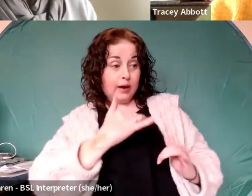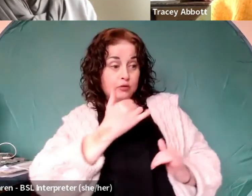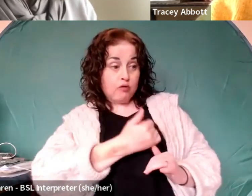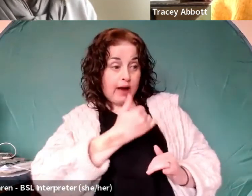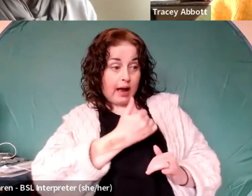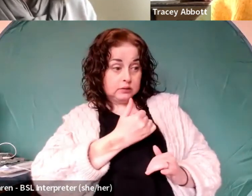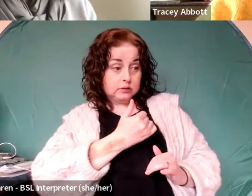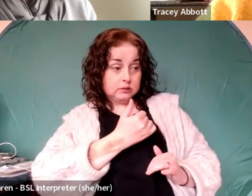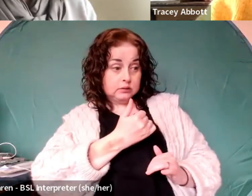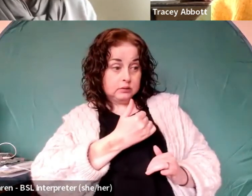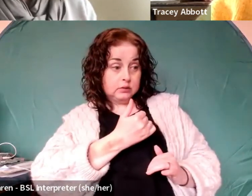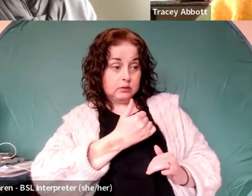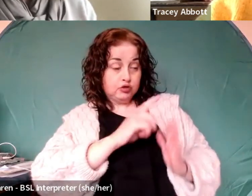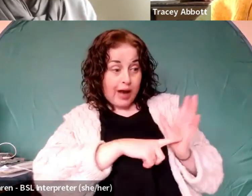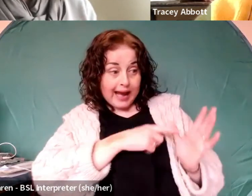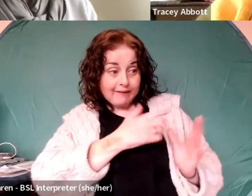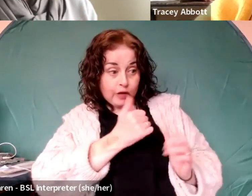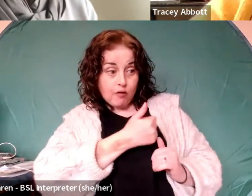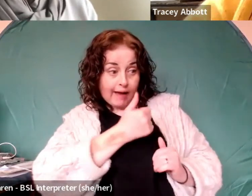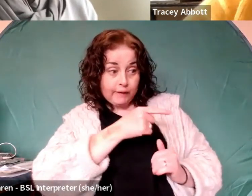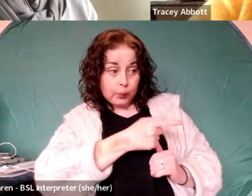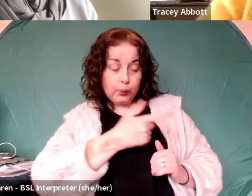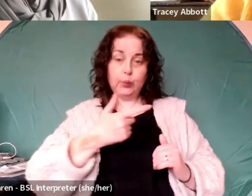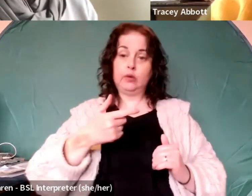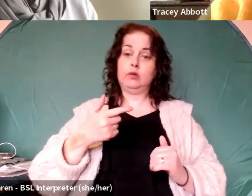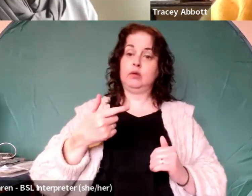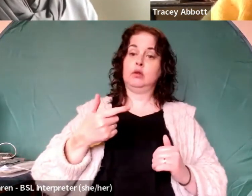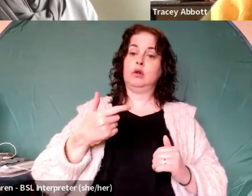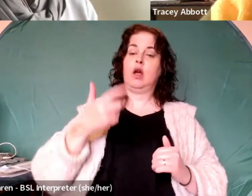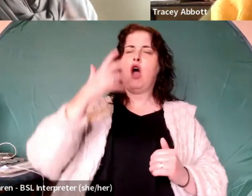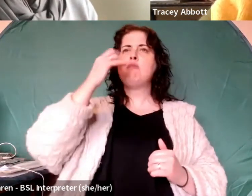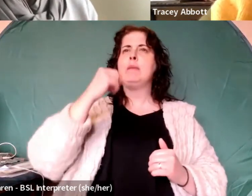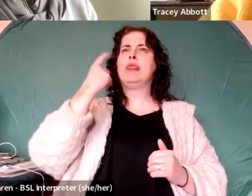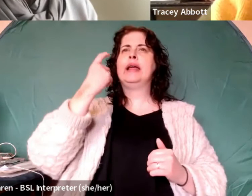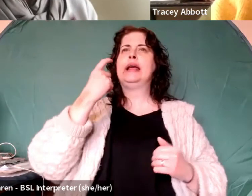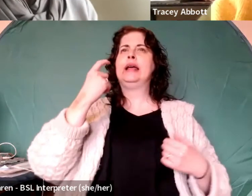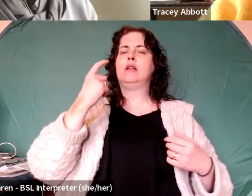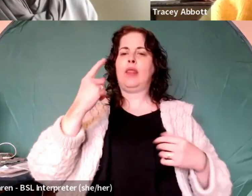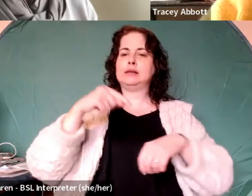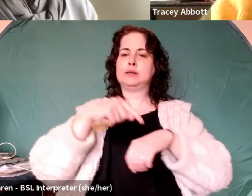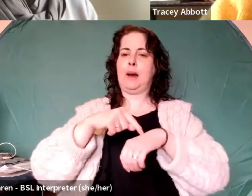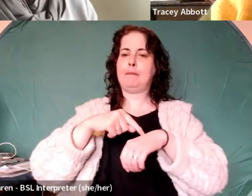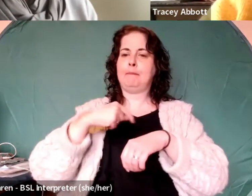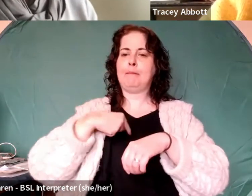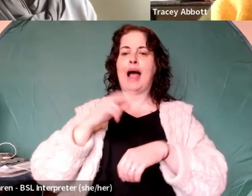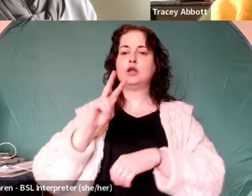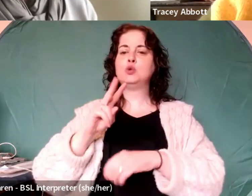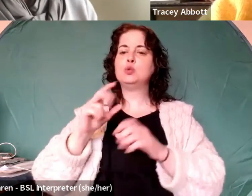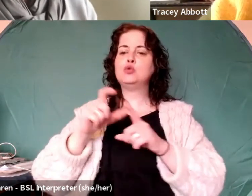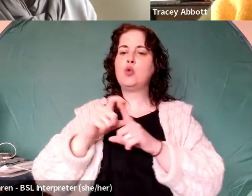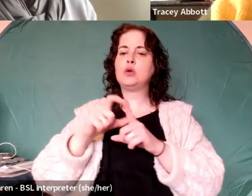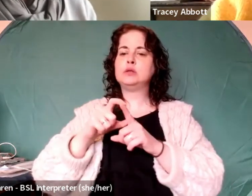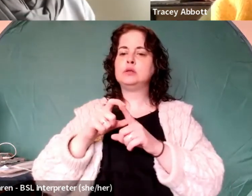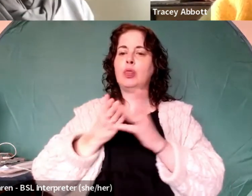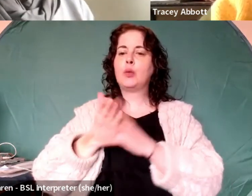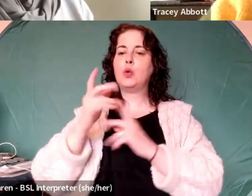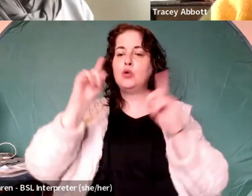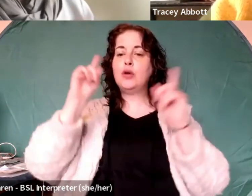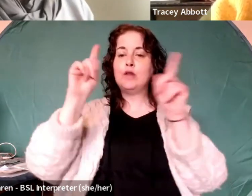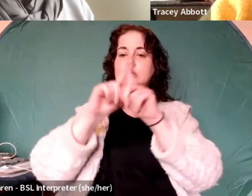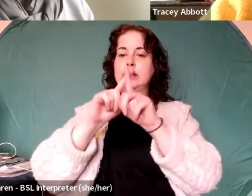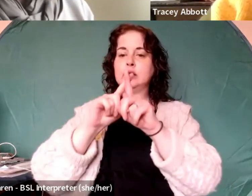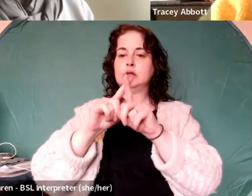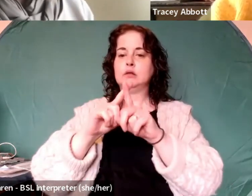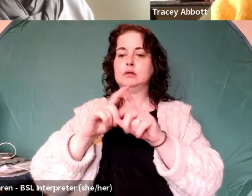are you doing, Jane? Is everything all right for you, Jane? And I remember thinking, and at the time, my two daughters were going through university, and they were